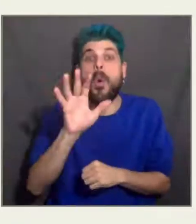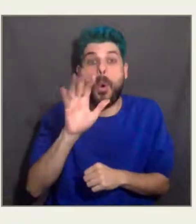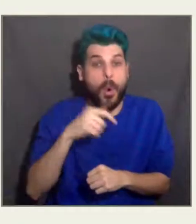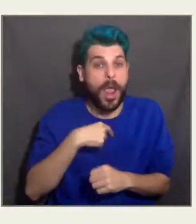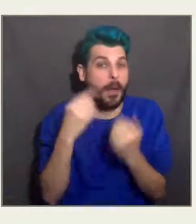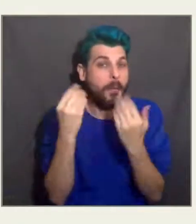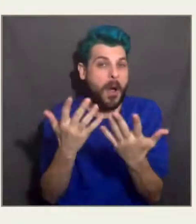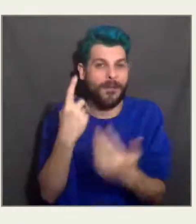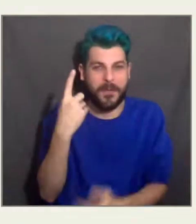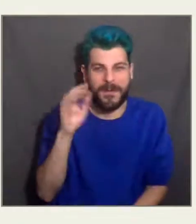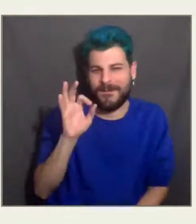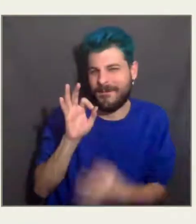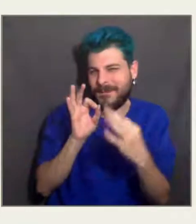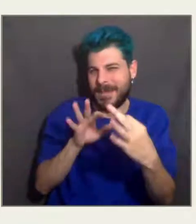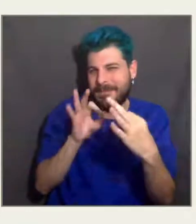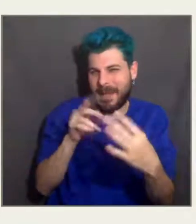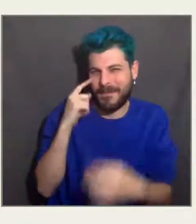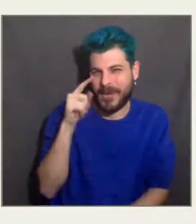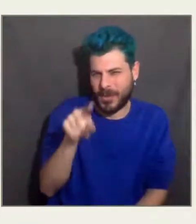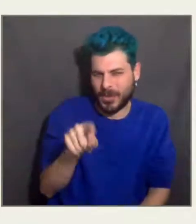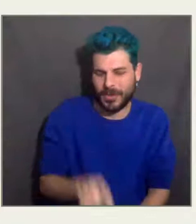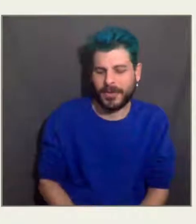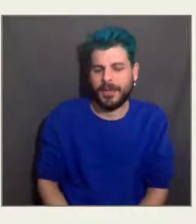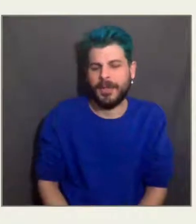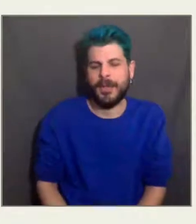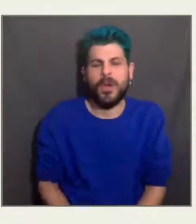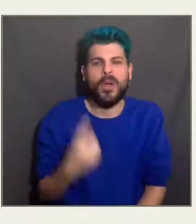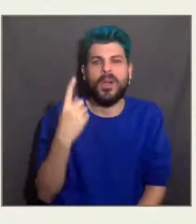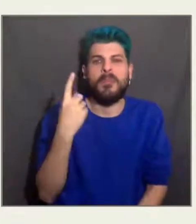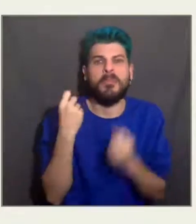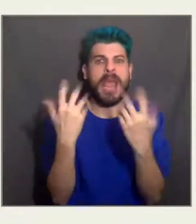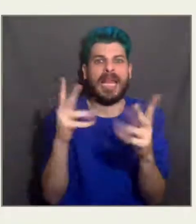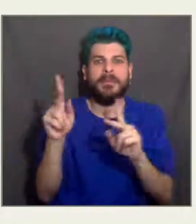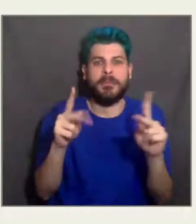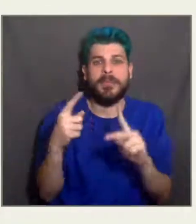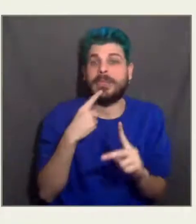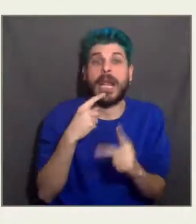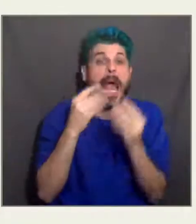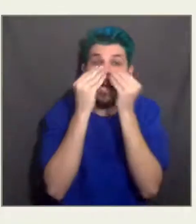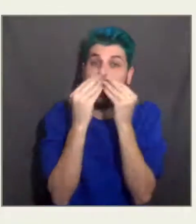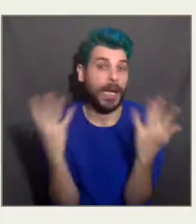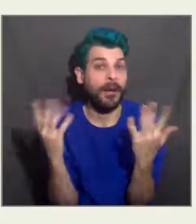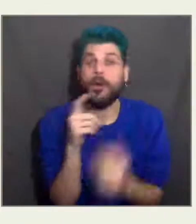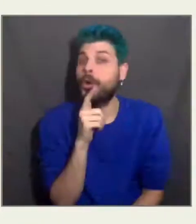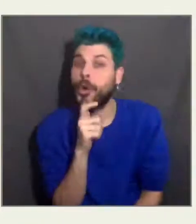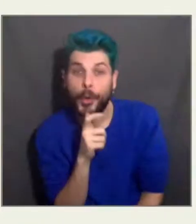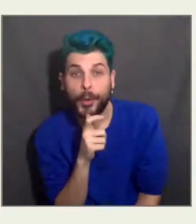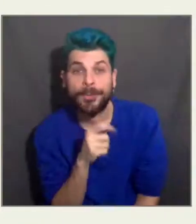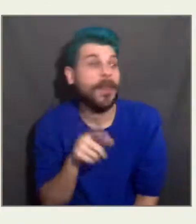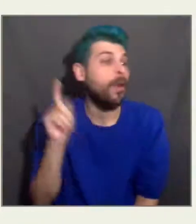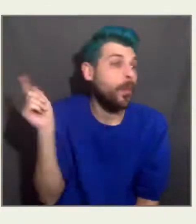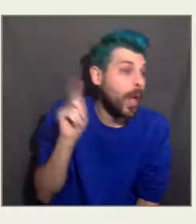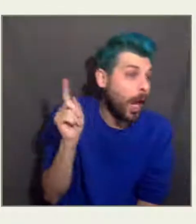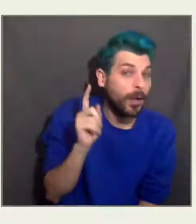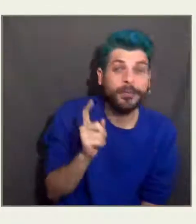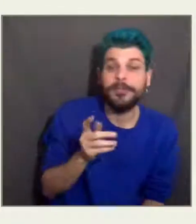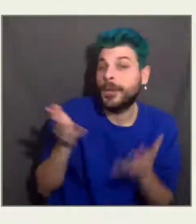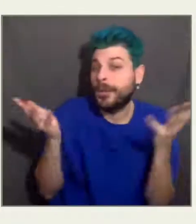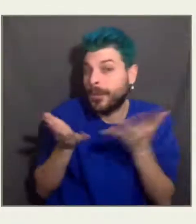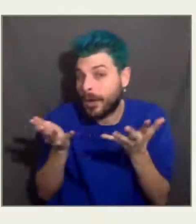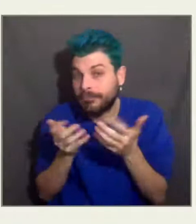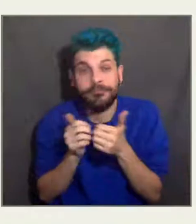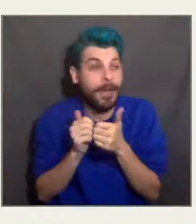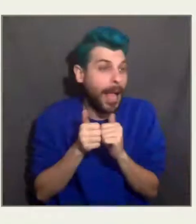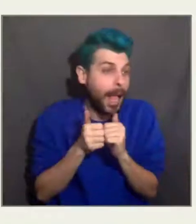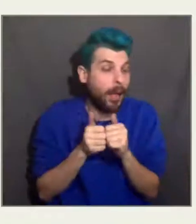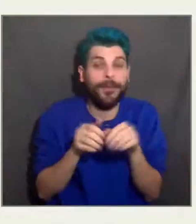more than one resident was, we don't care who does what. Yeah. We don't care where the solution comes from. Metro's